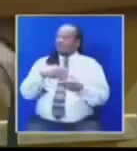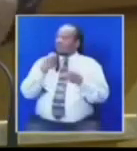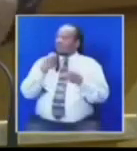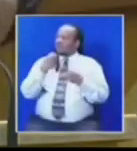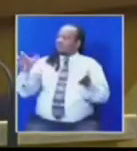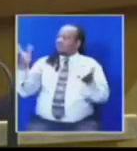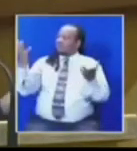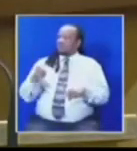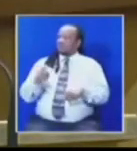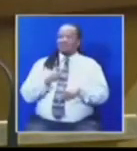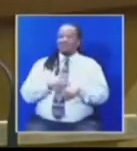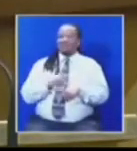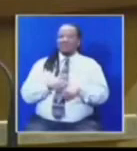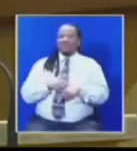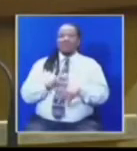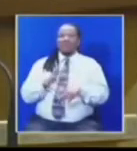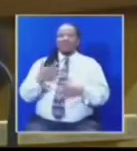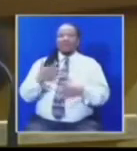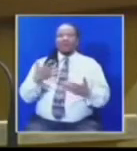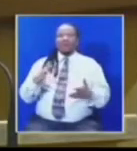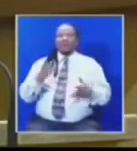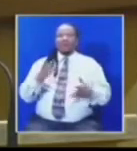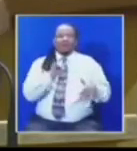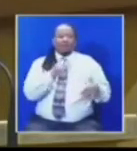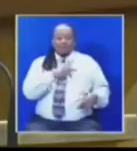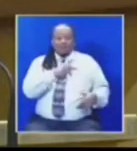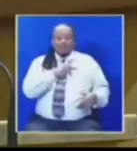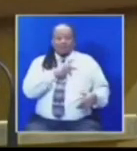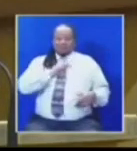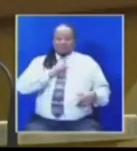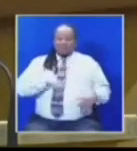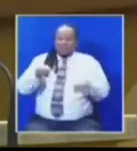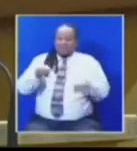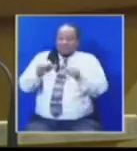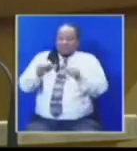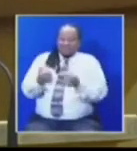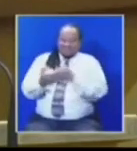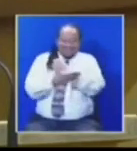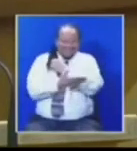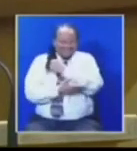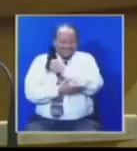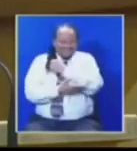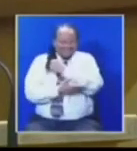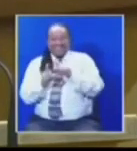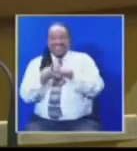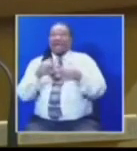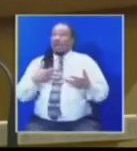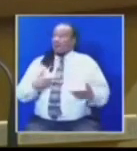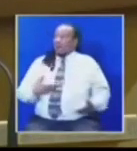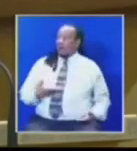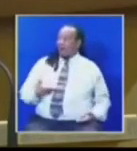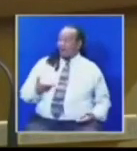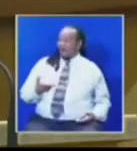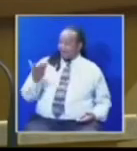There is a broken president in a broken country, you know? My babo.